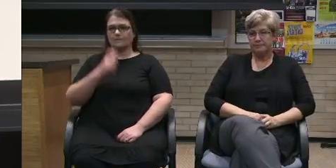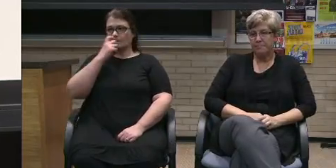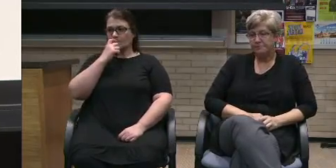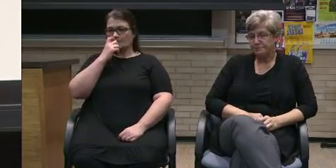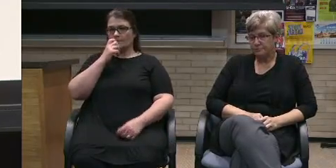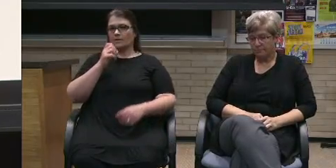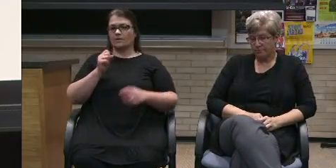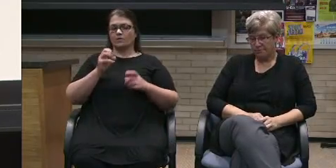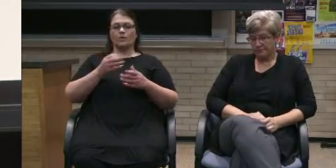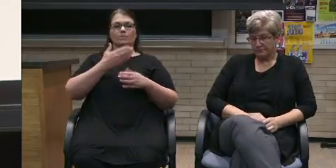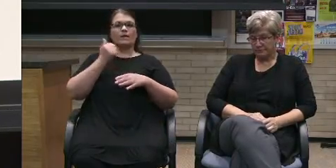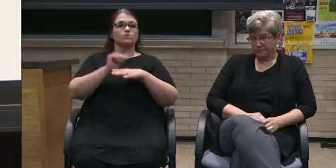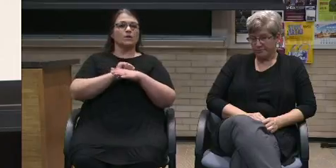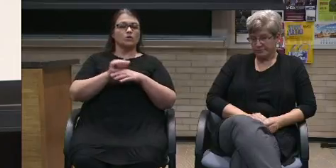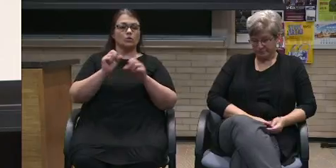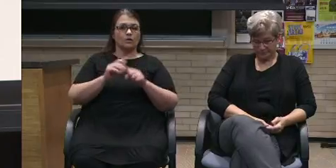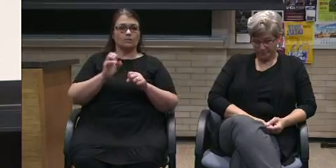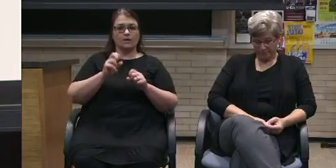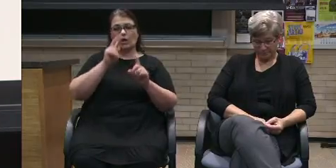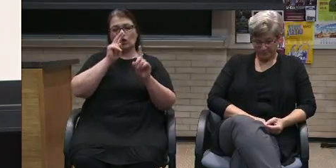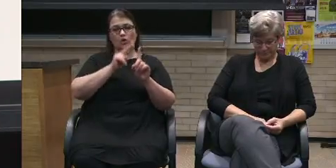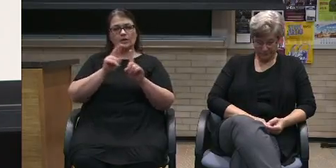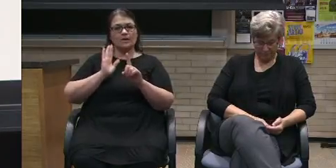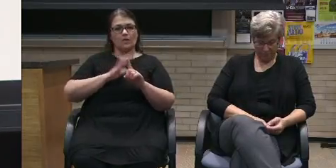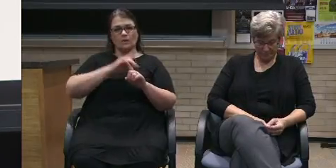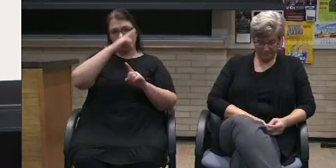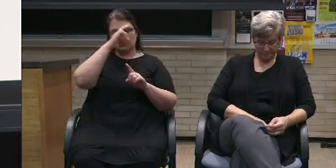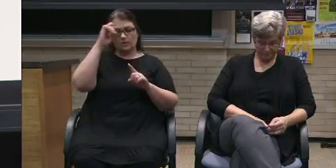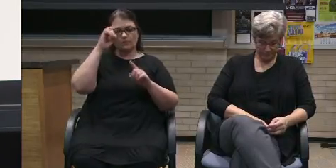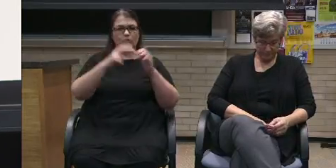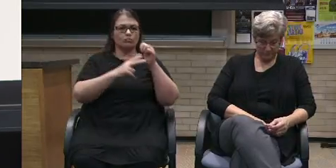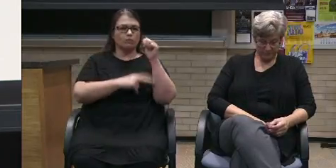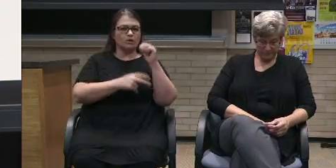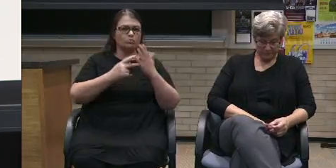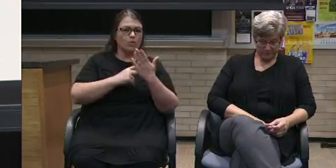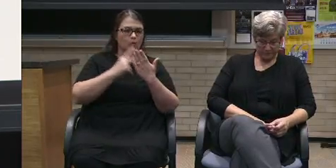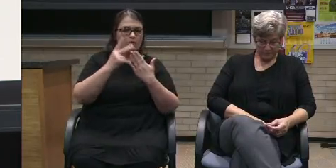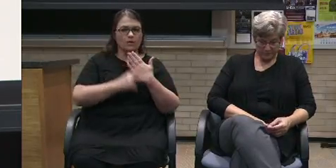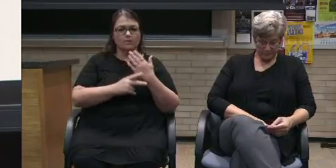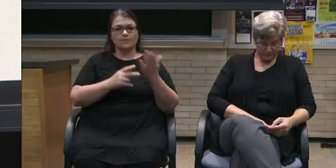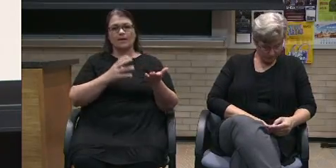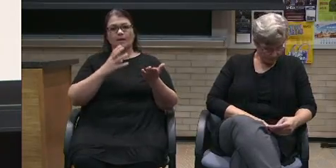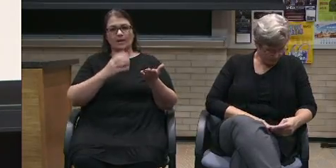Some best practices might be looking at our summer bridge or our developmental ed. Can we do developmental ed